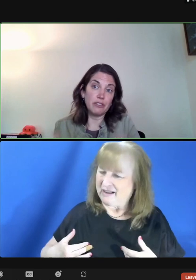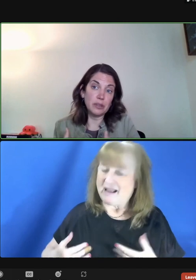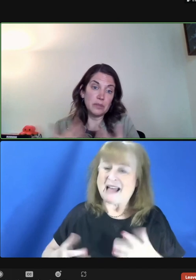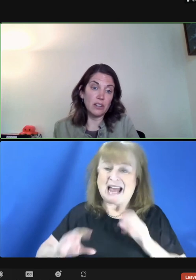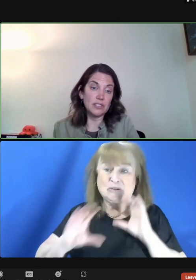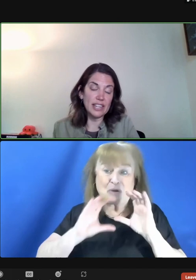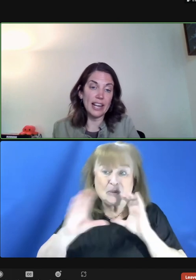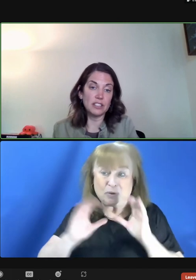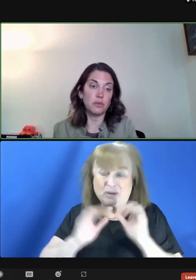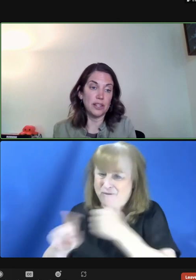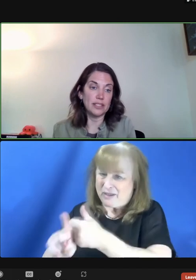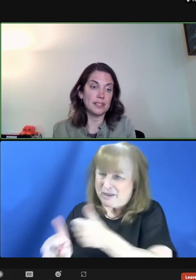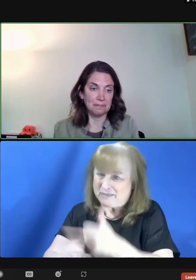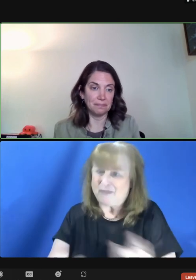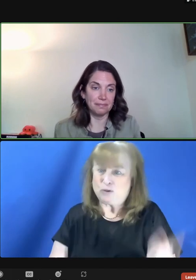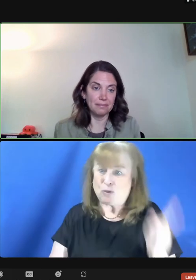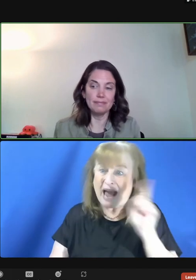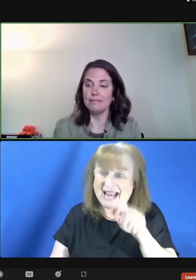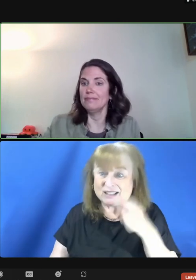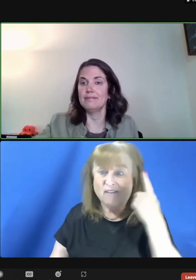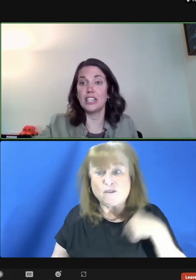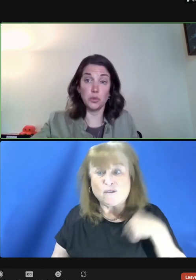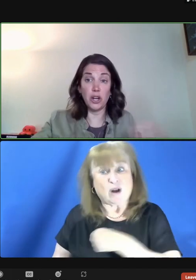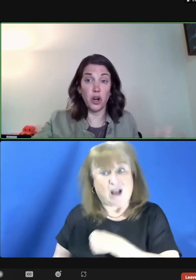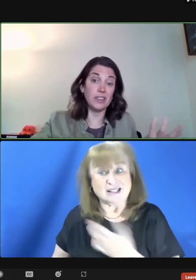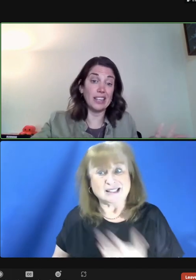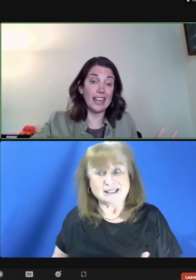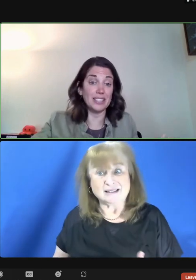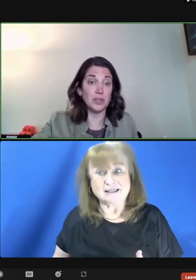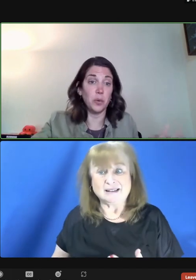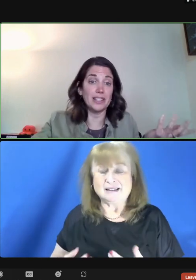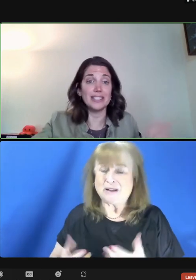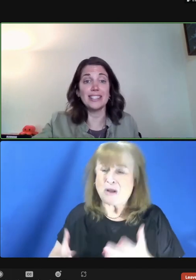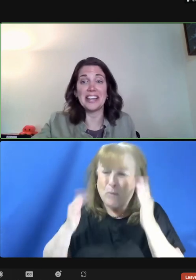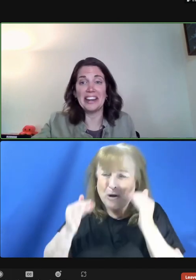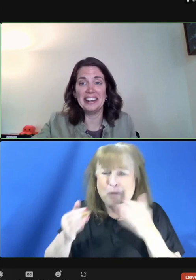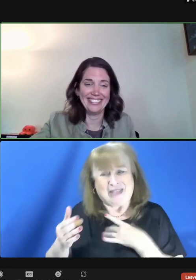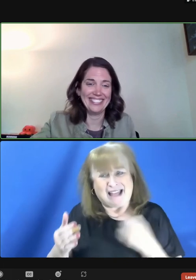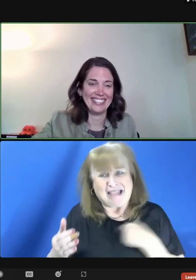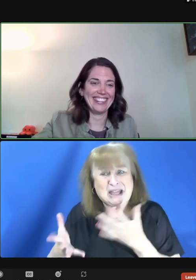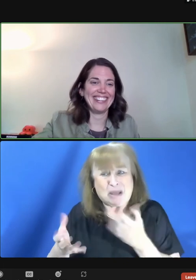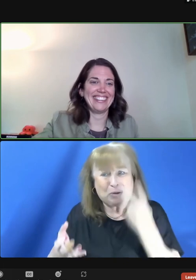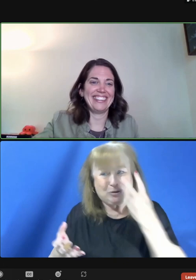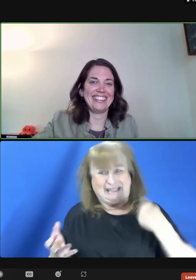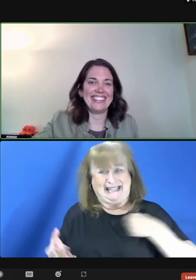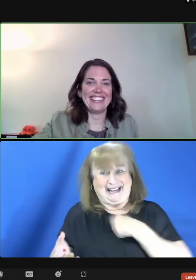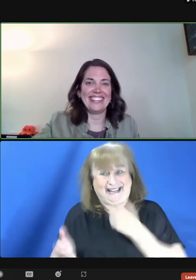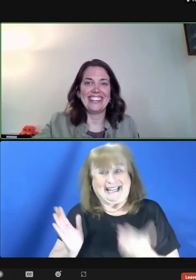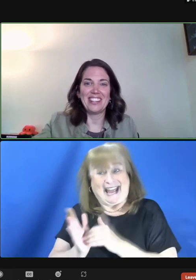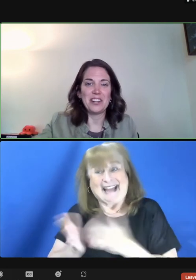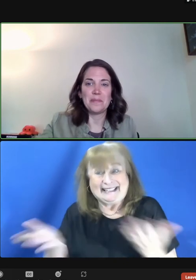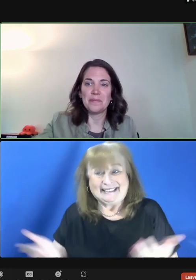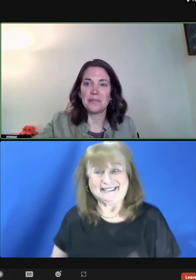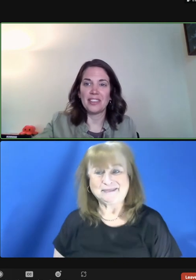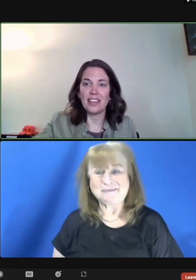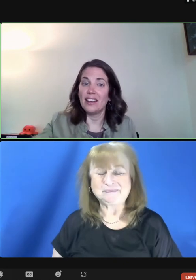can communicate for themselves to ask for us, because we hope that they like us and want to see us again.